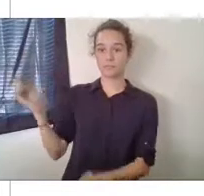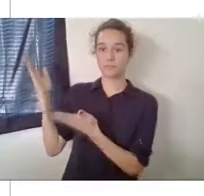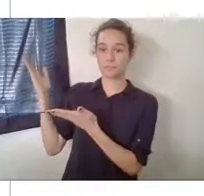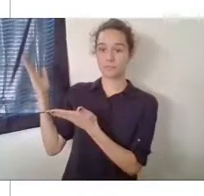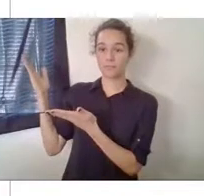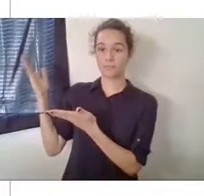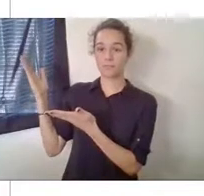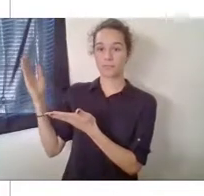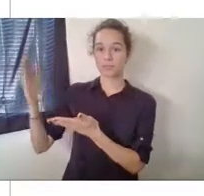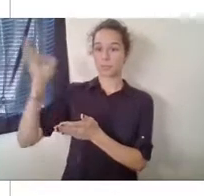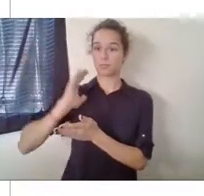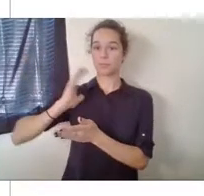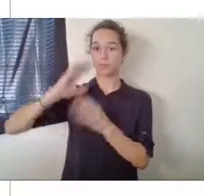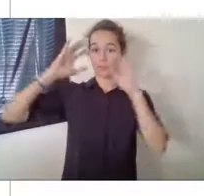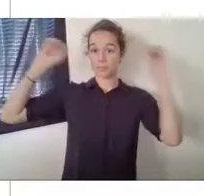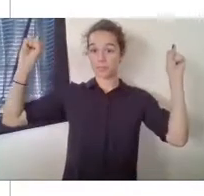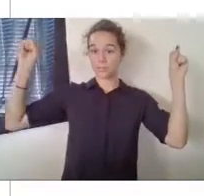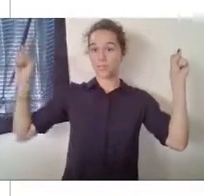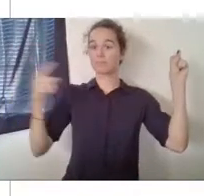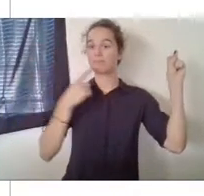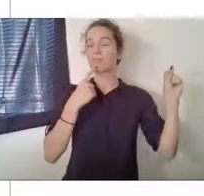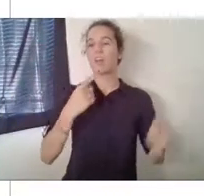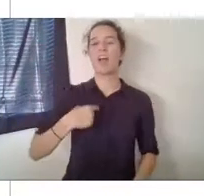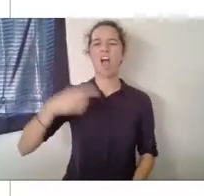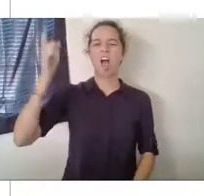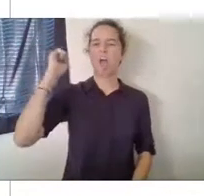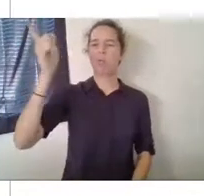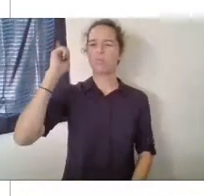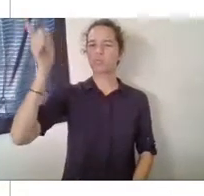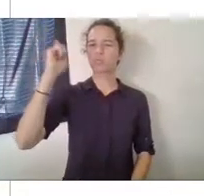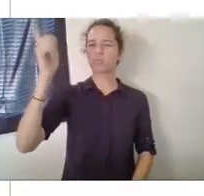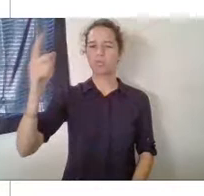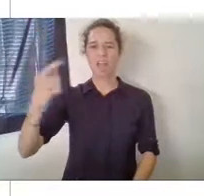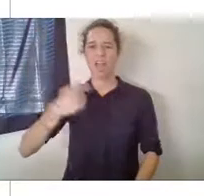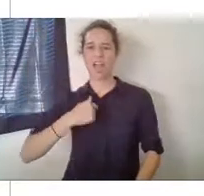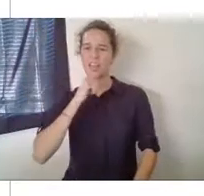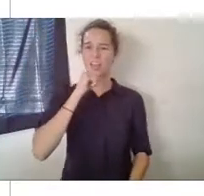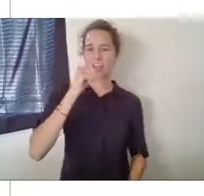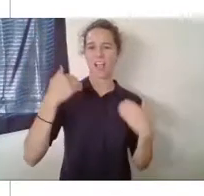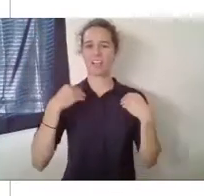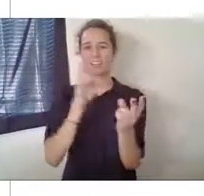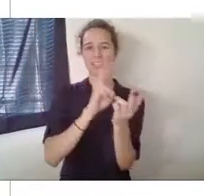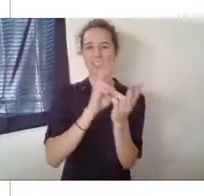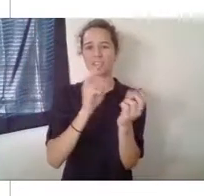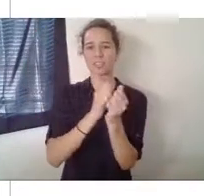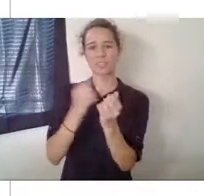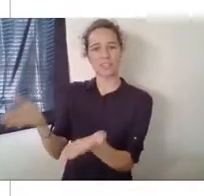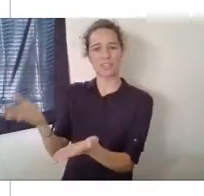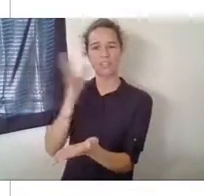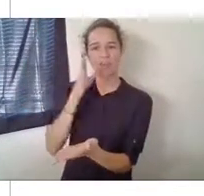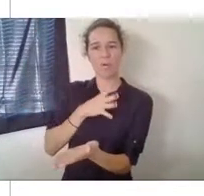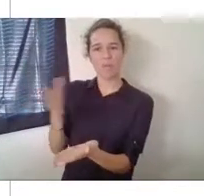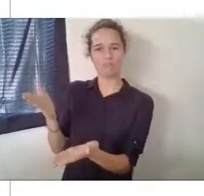relations with that woman. It looks bad back then, looks bad now. So never use it.